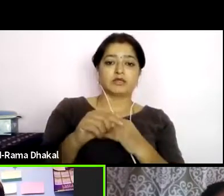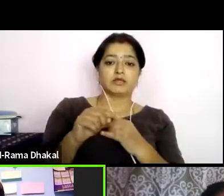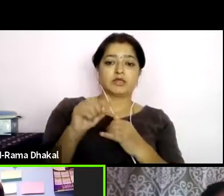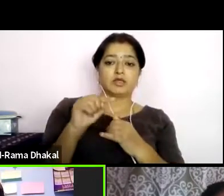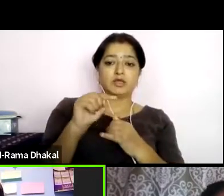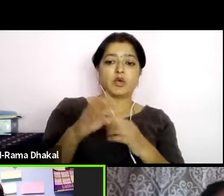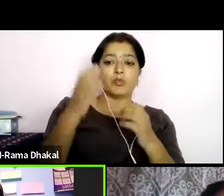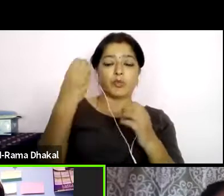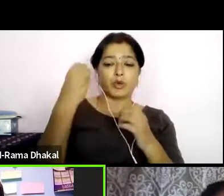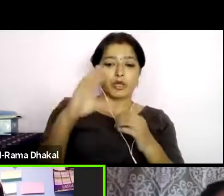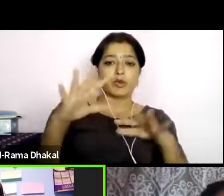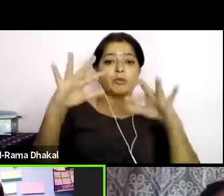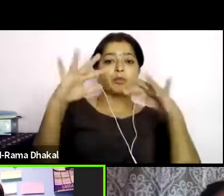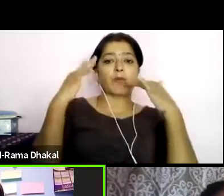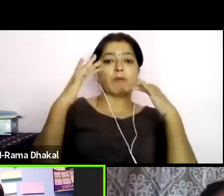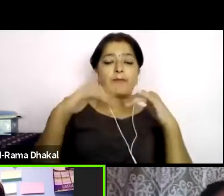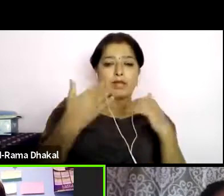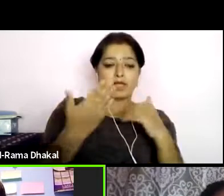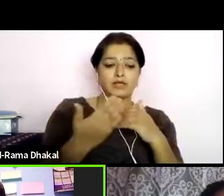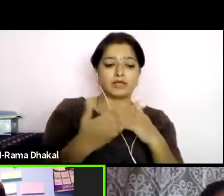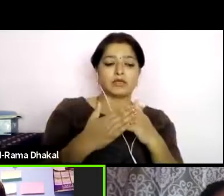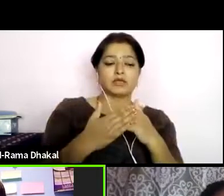what is able to drive them through